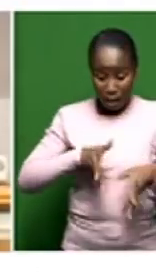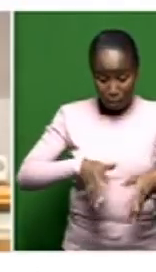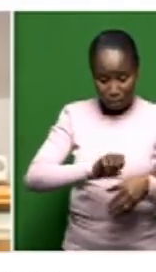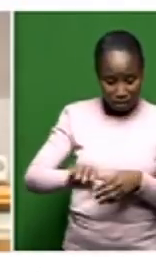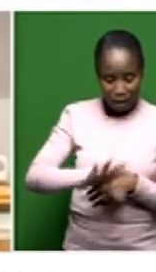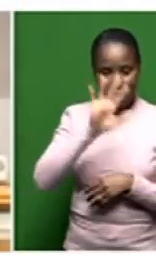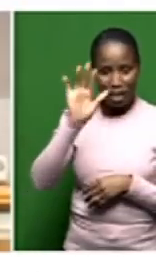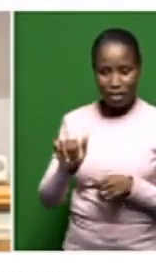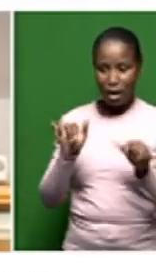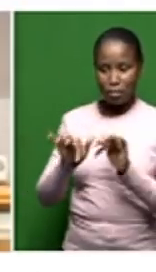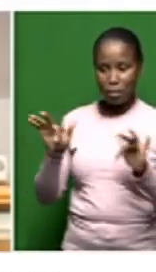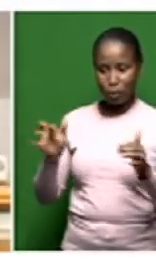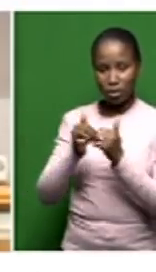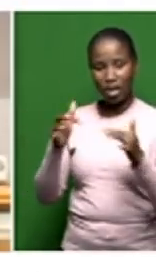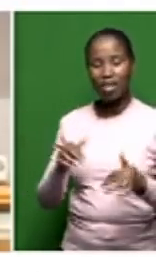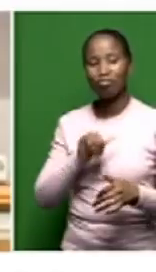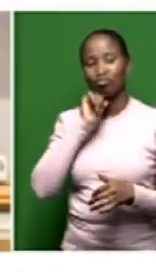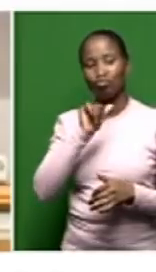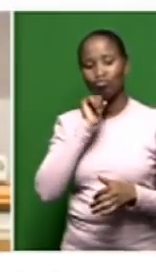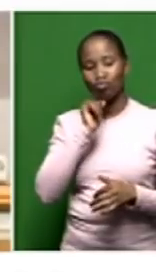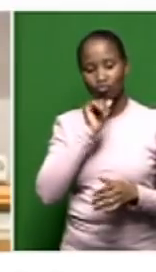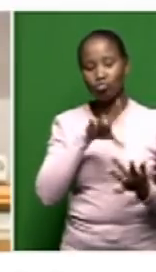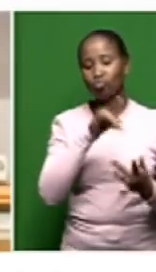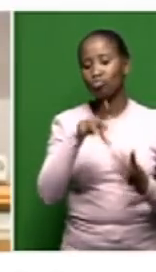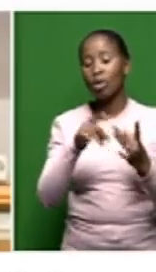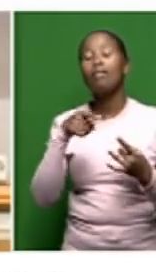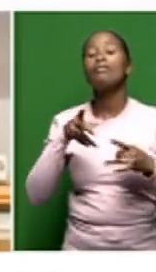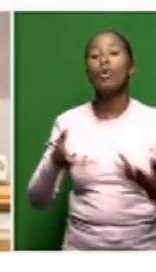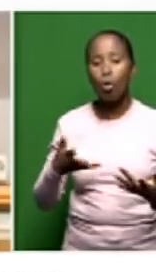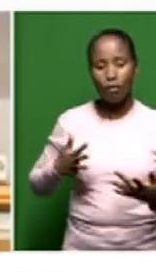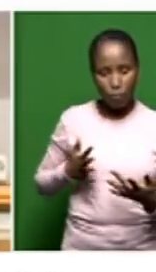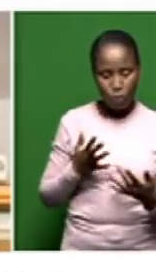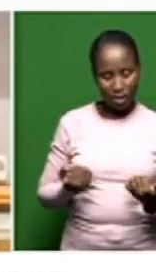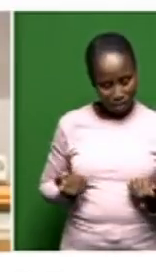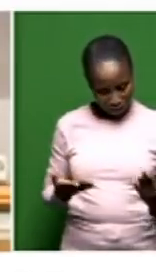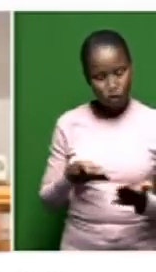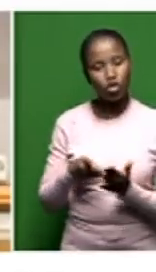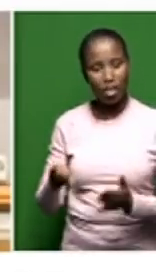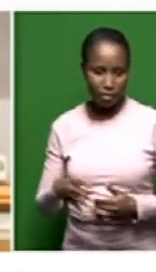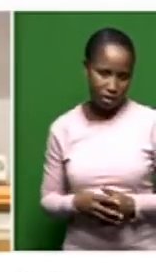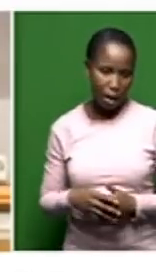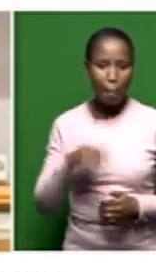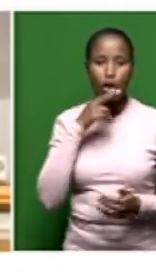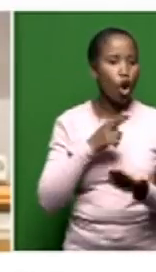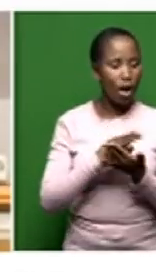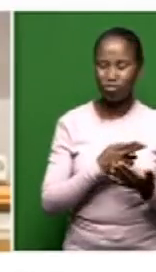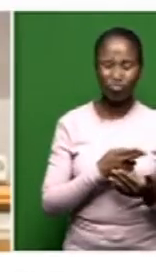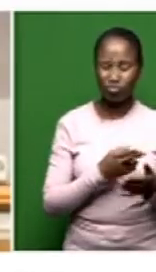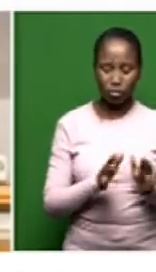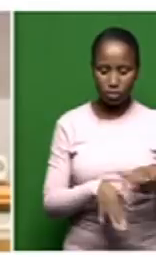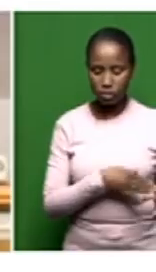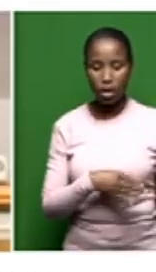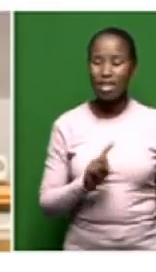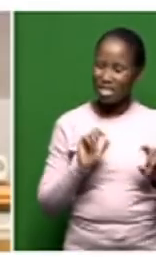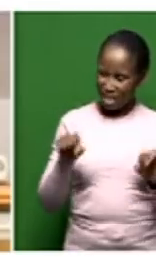a voting where people are beginning to vote now for service delivery, a little bit less on loyalty. Of course, a lot of people are still voting on